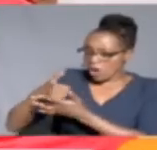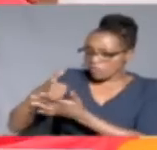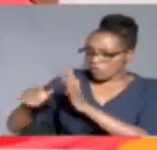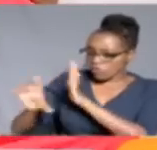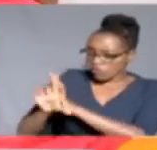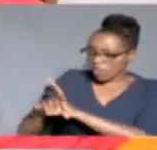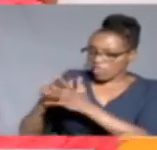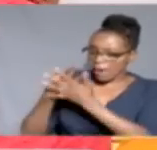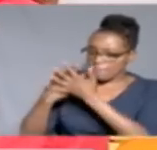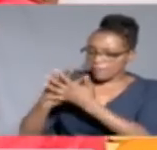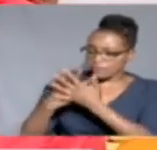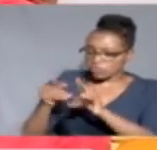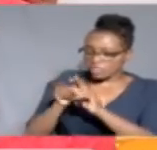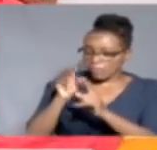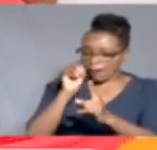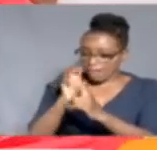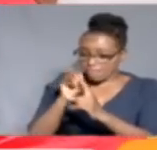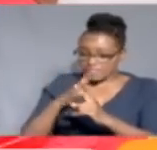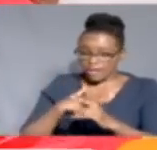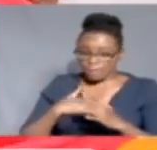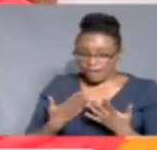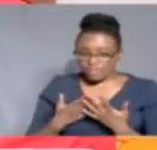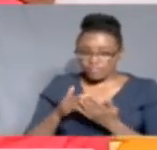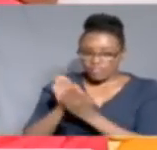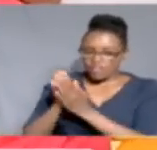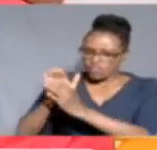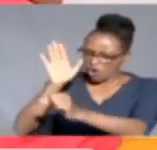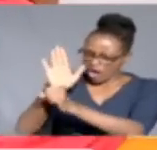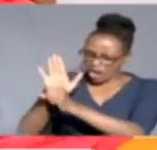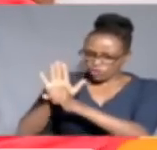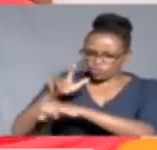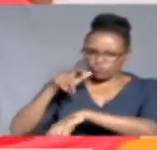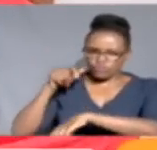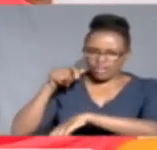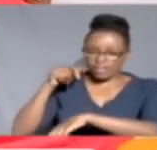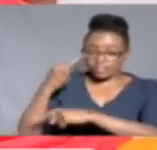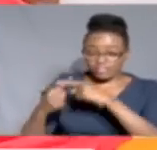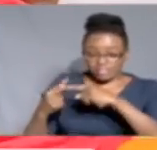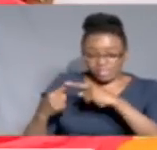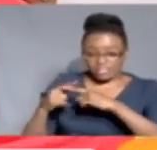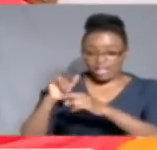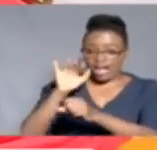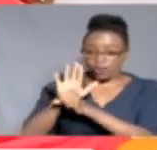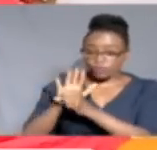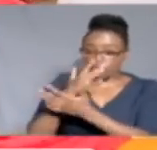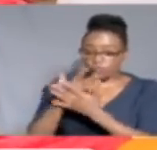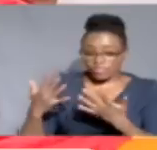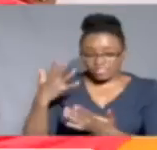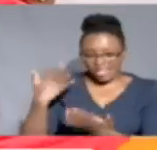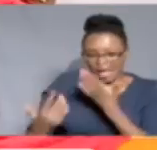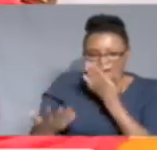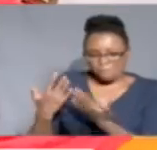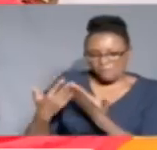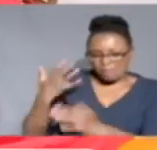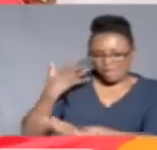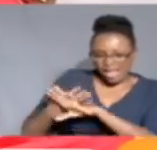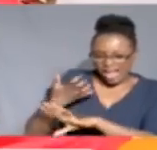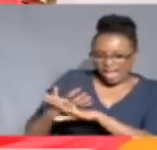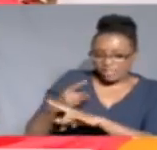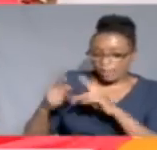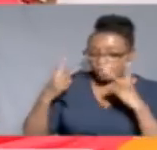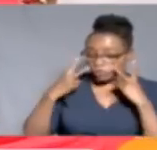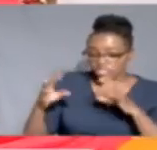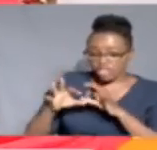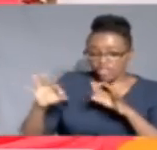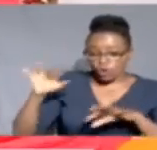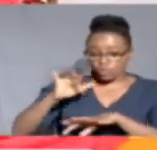prisons directly. They're my mentors. They're my custodians for very many years. And most of the things we are doing might be low-key, but we're looking at the long-term